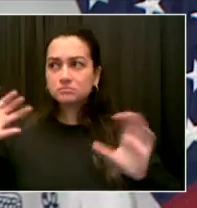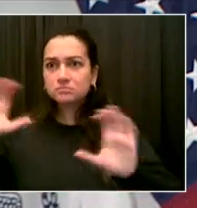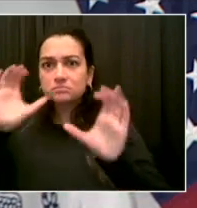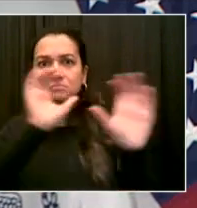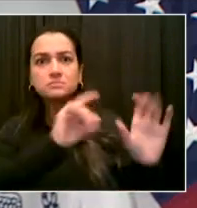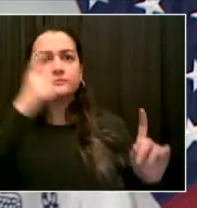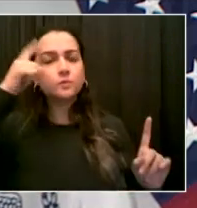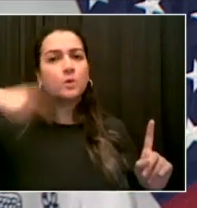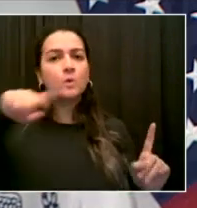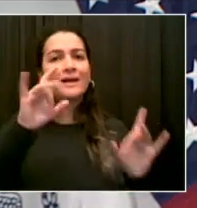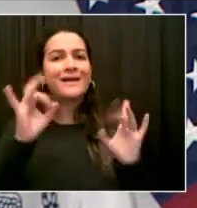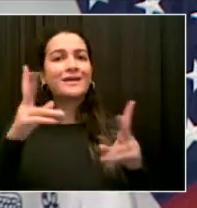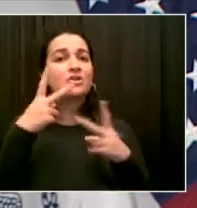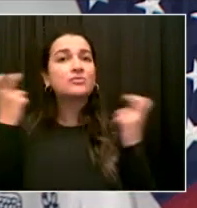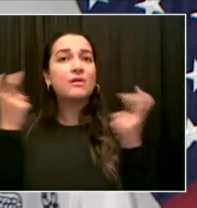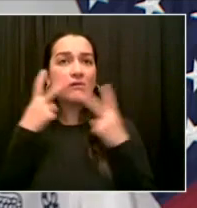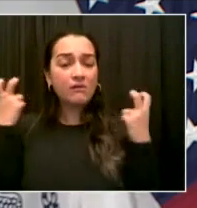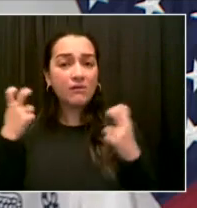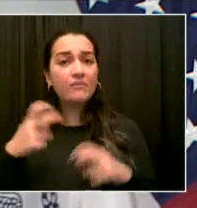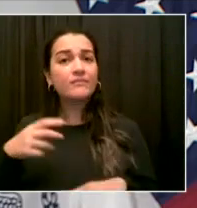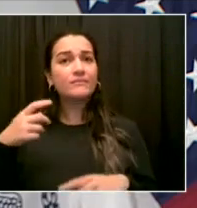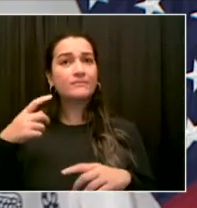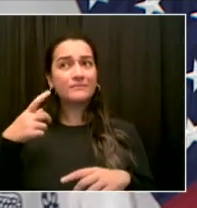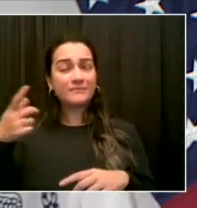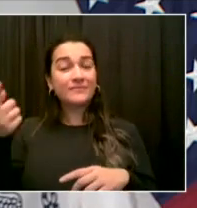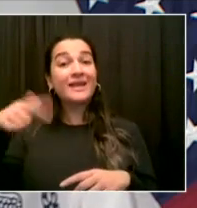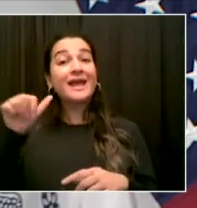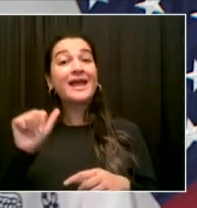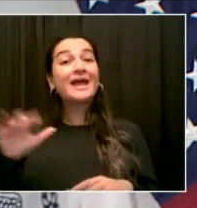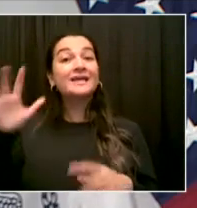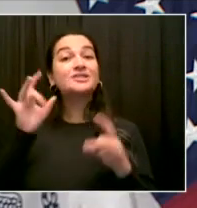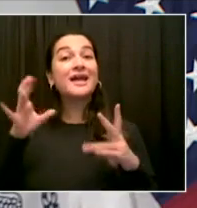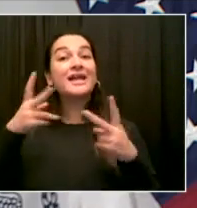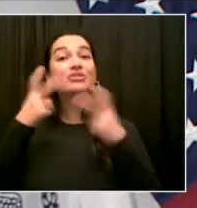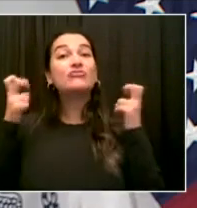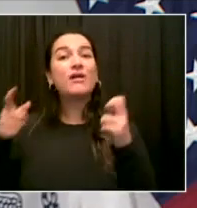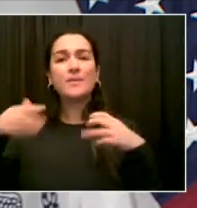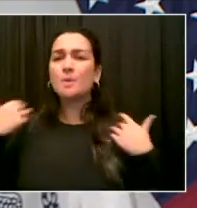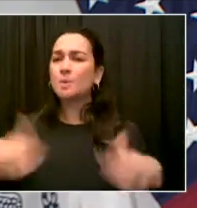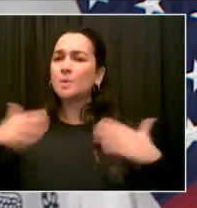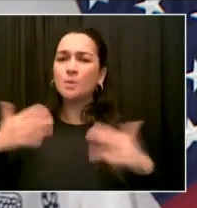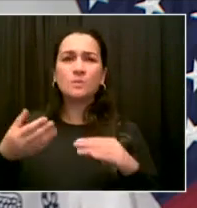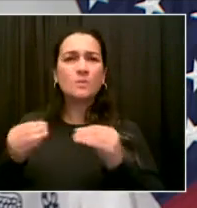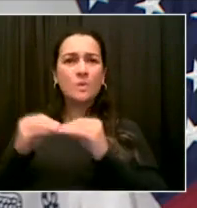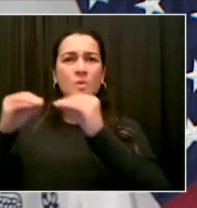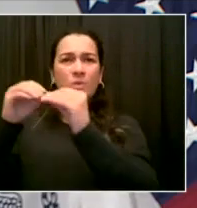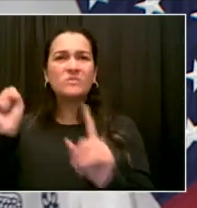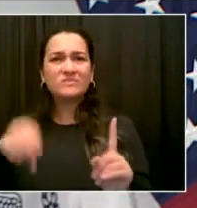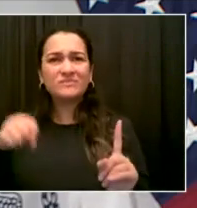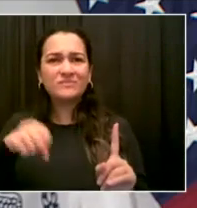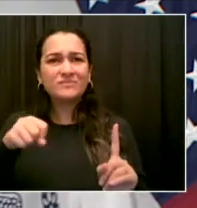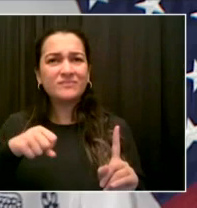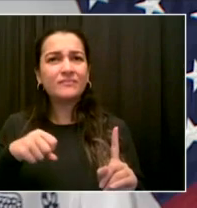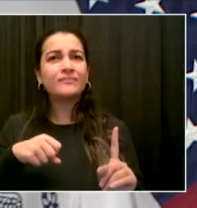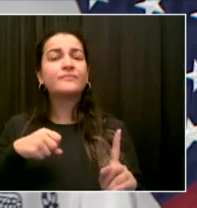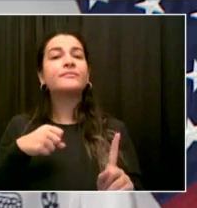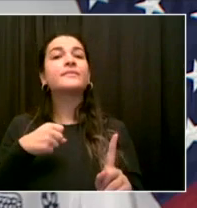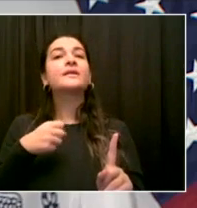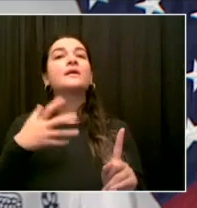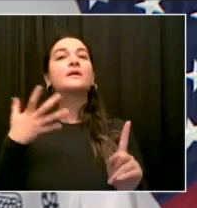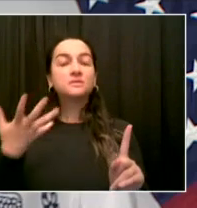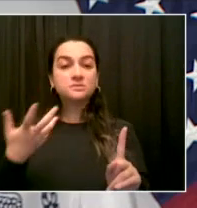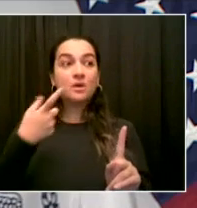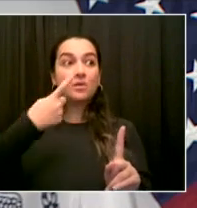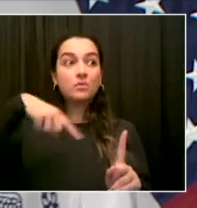police officers of all different backgrounds who speak a wide variety of languages, that's a crucial piece of this. I think it is about showing